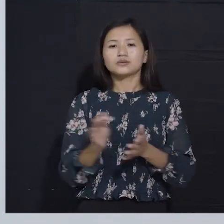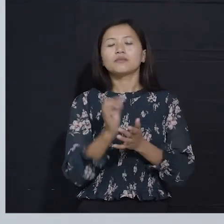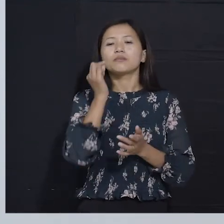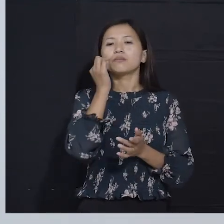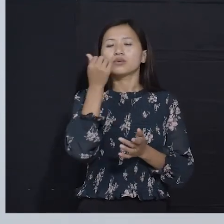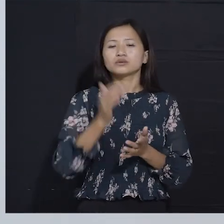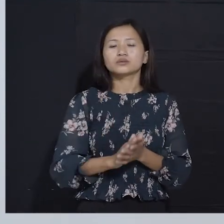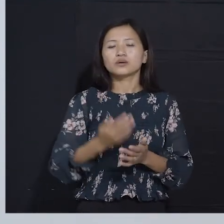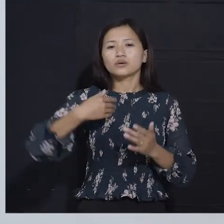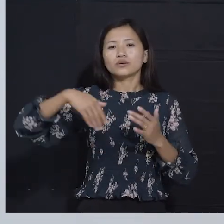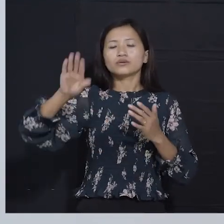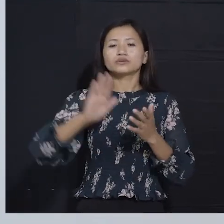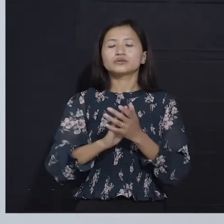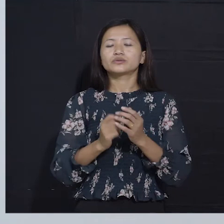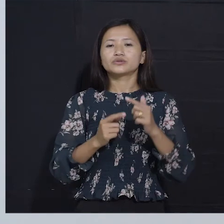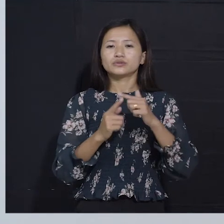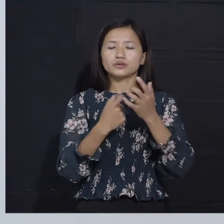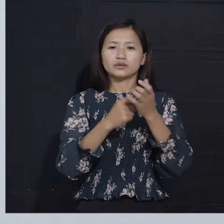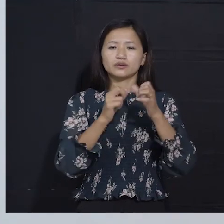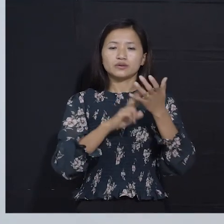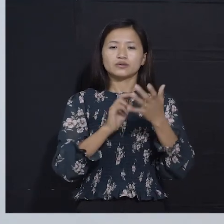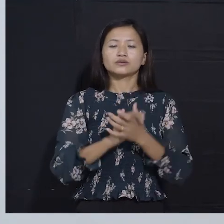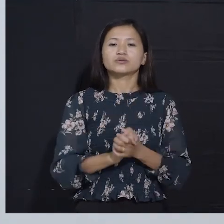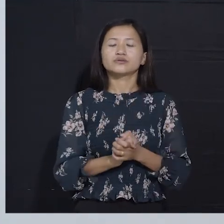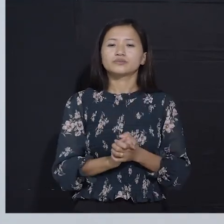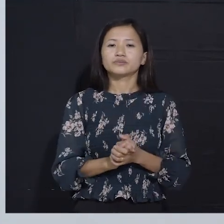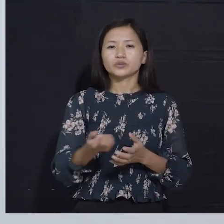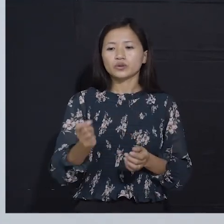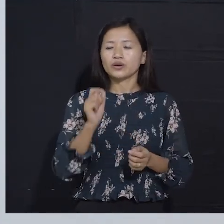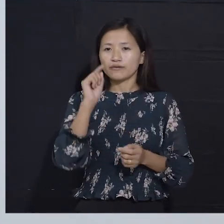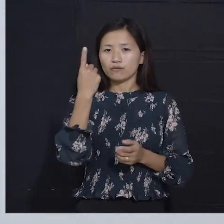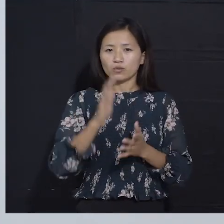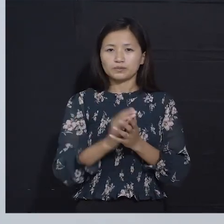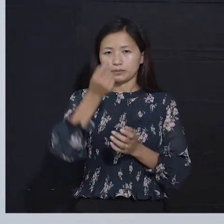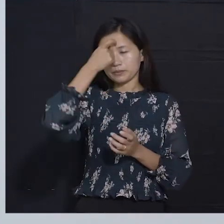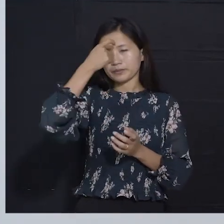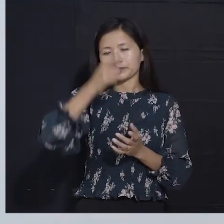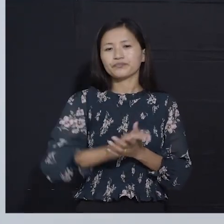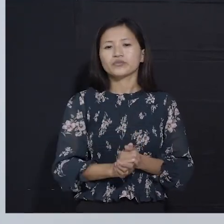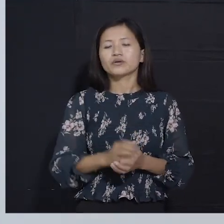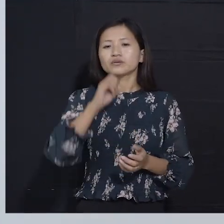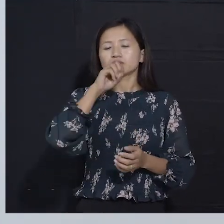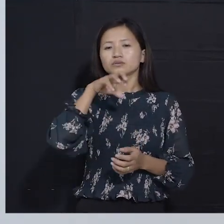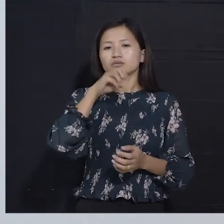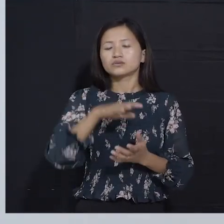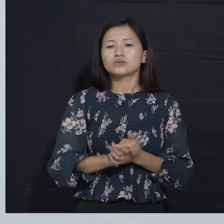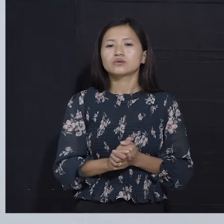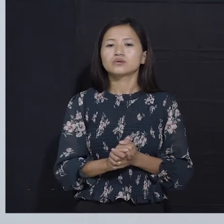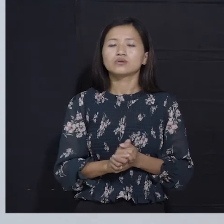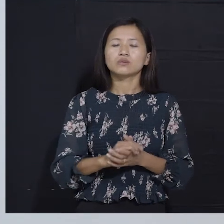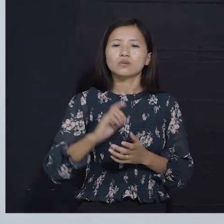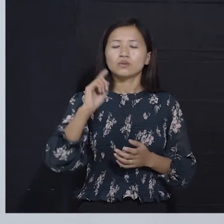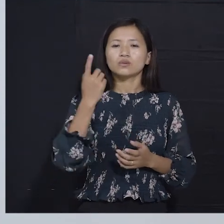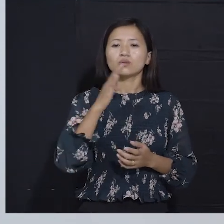hunt. He went home triumphantly. But one problem he had, okay, I want you to know this. The dog was not with him when he came